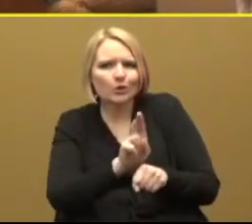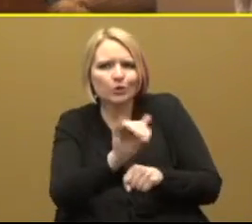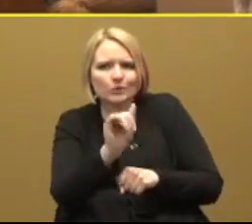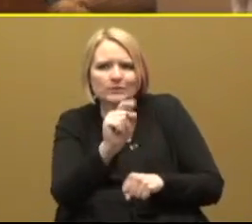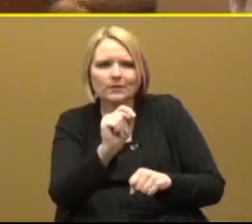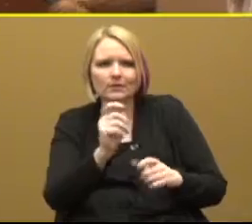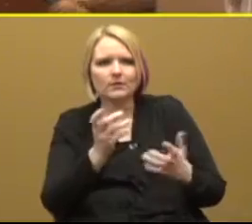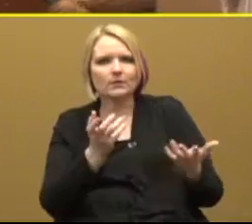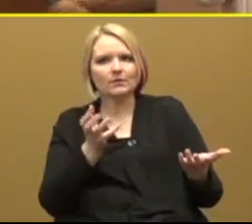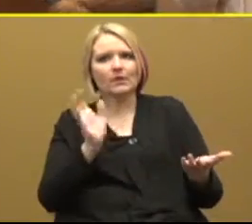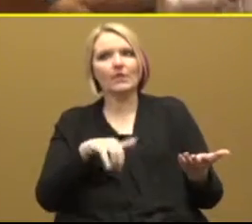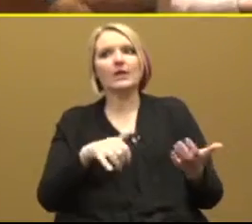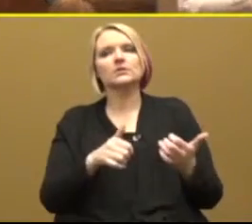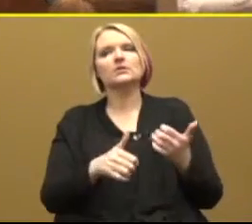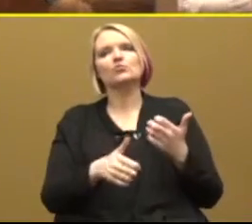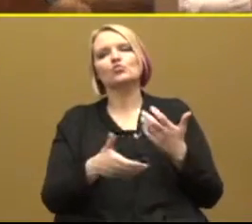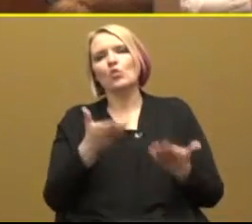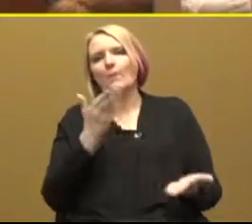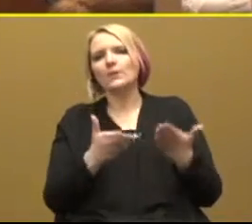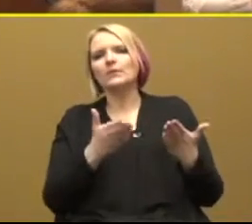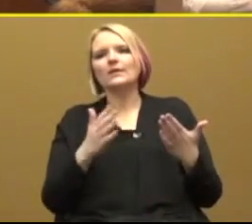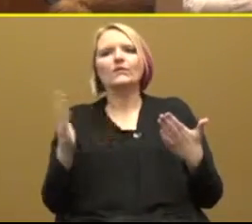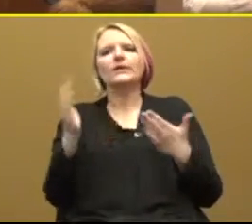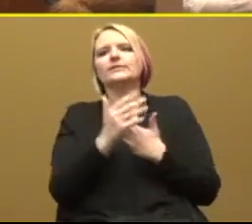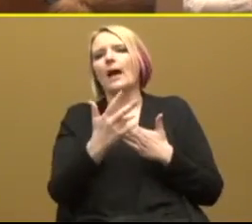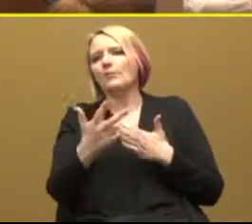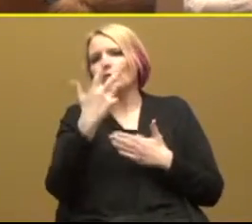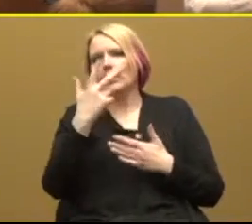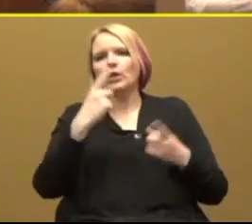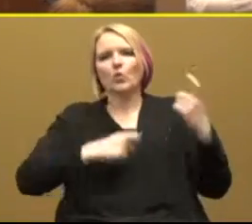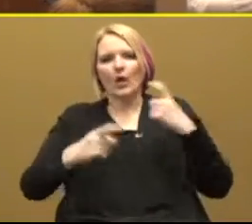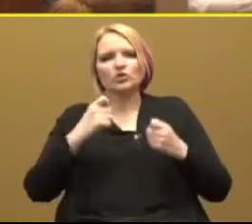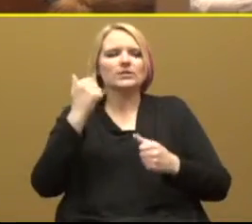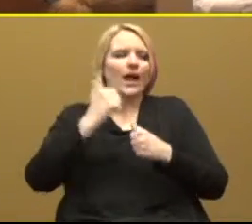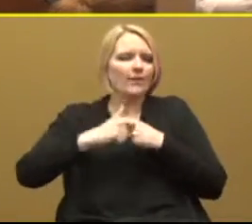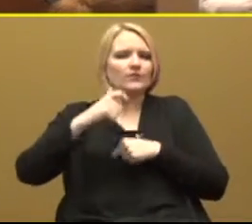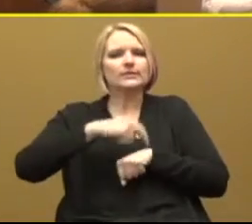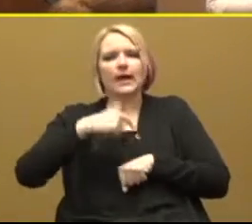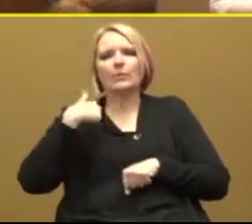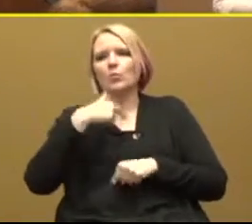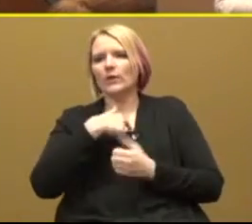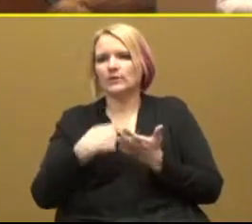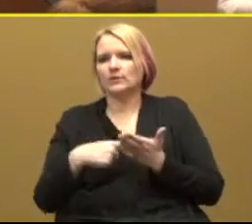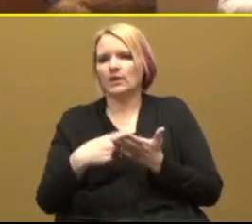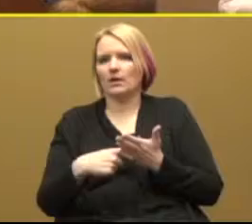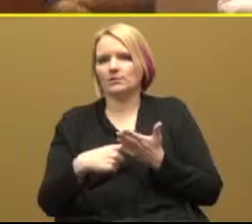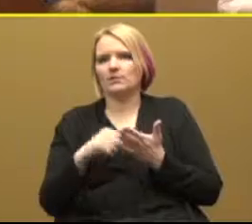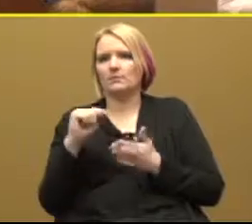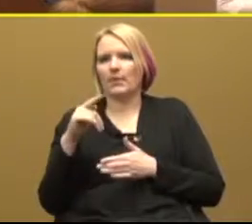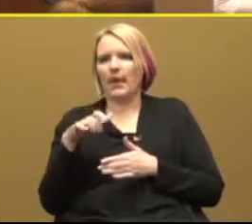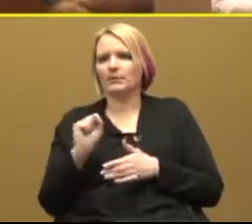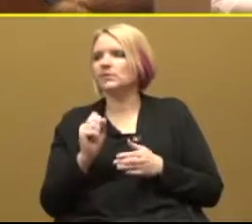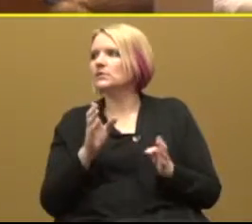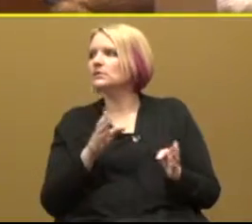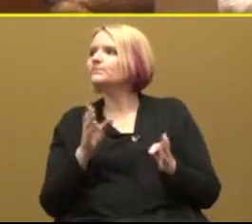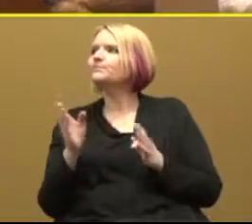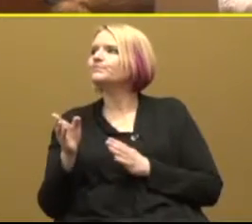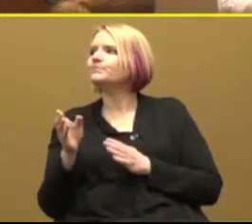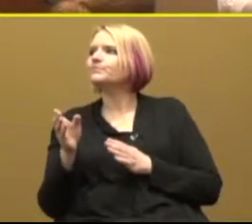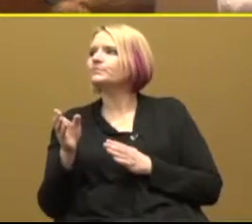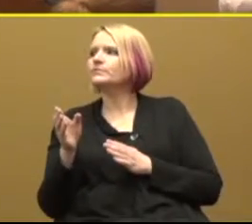probably one of the top 3 questions that we get every time we talk about PECS. But I think too, something to remember